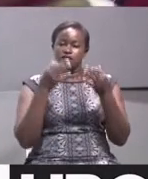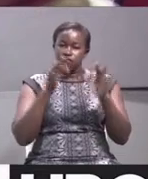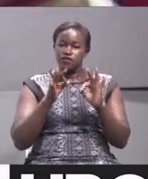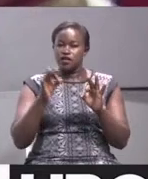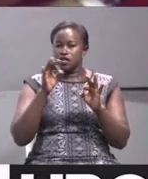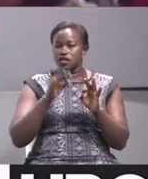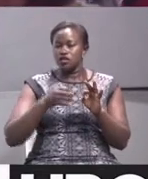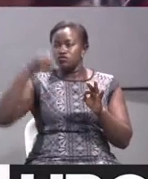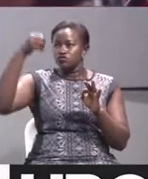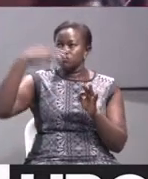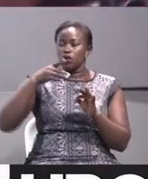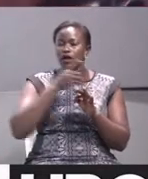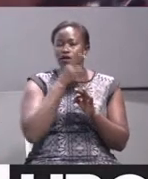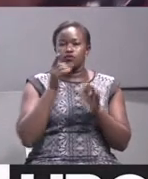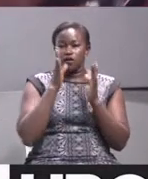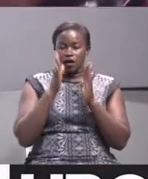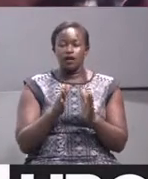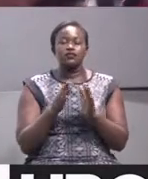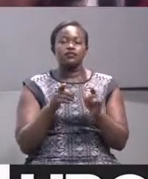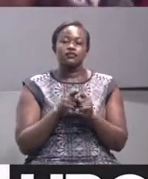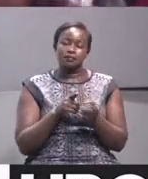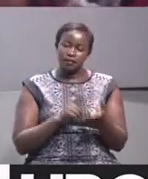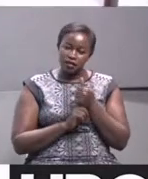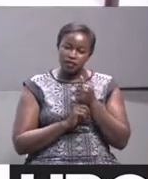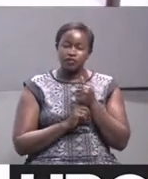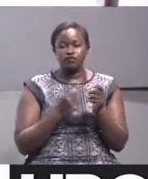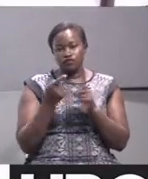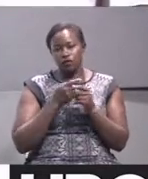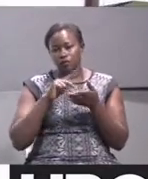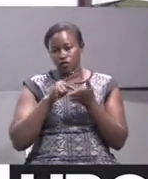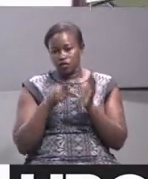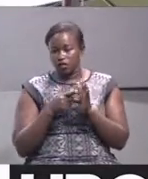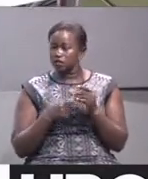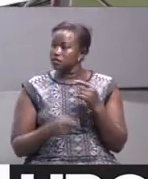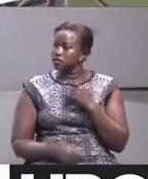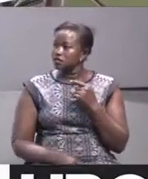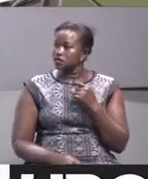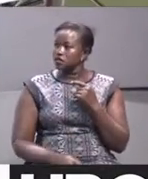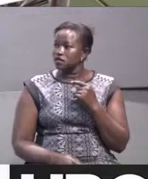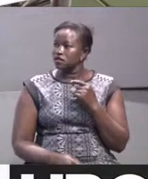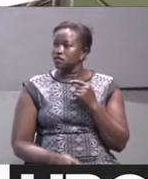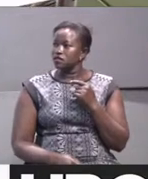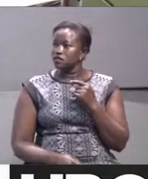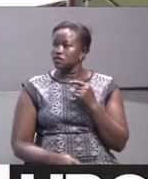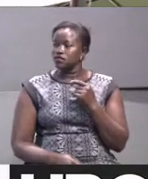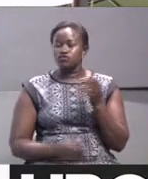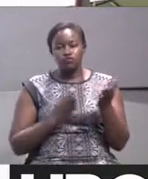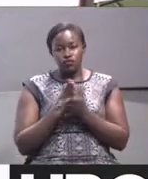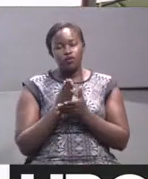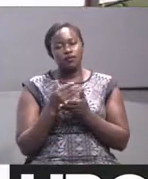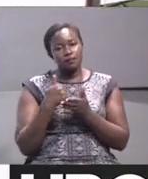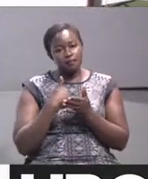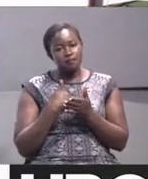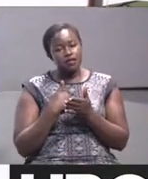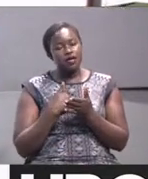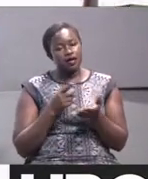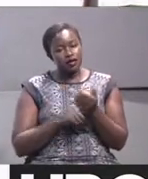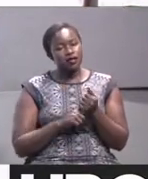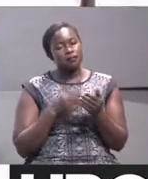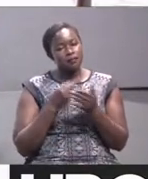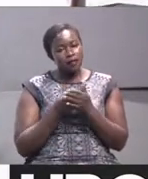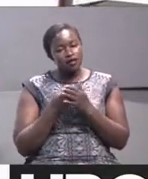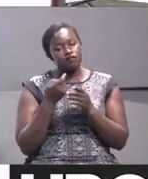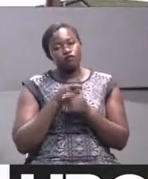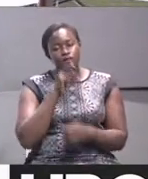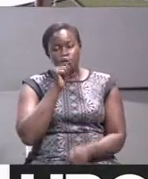and biodigester and has benefited from the project. So really I'm going to increase from my income, both in chicken and